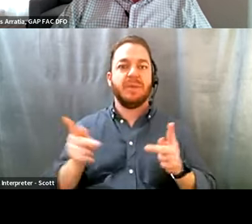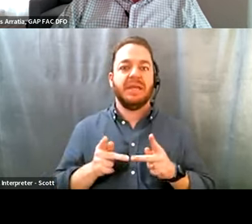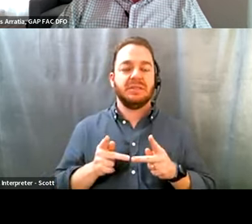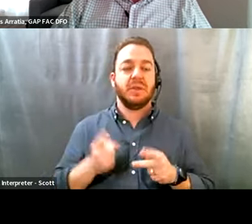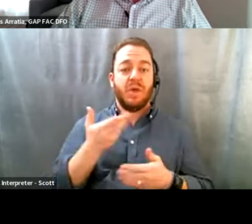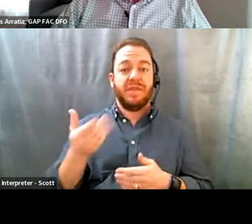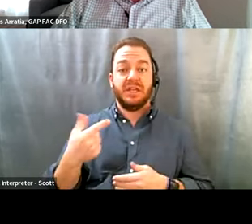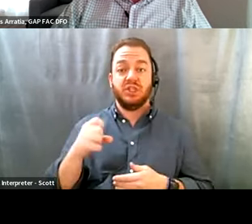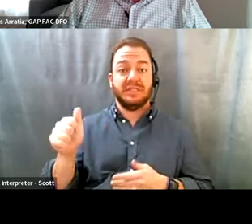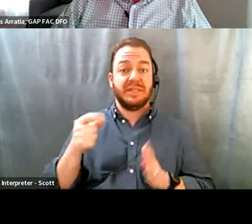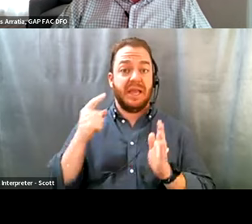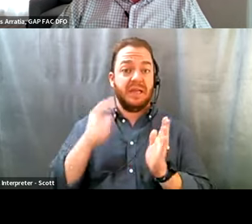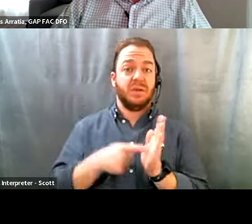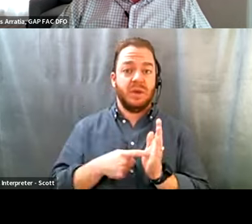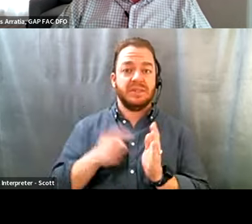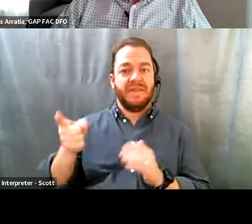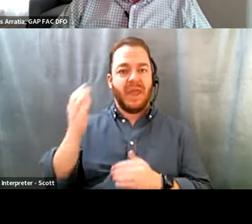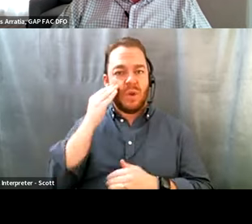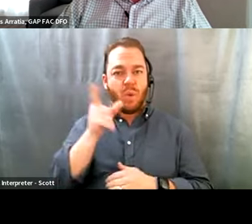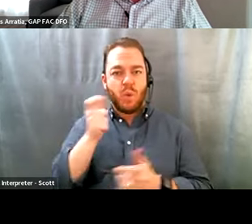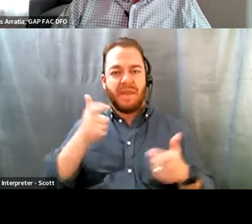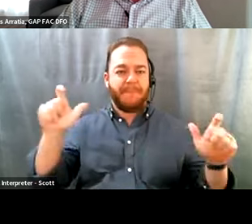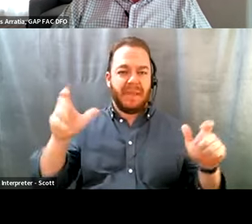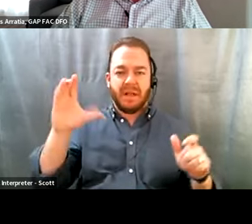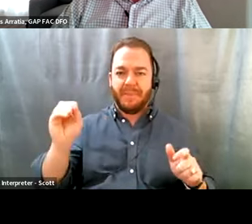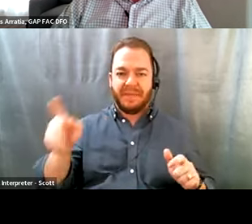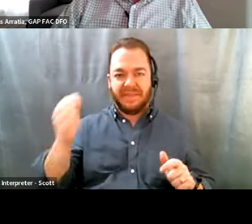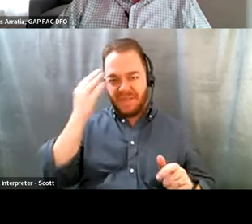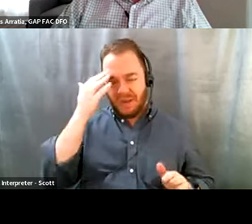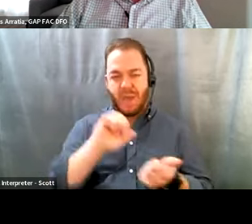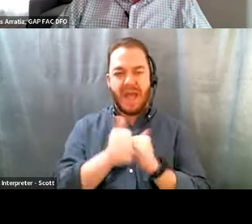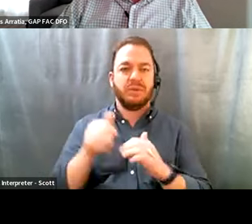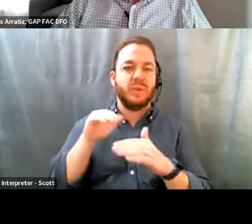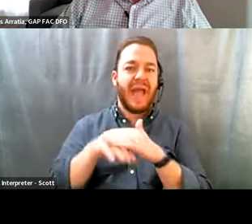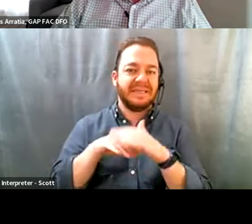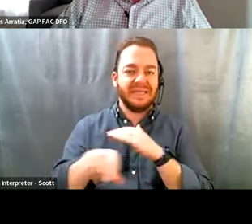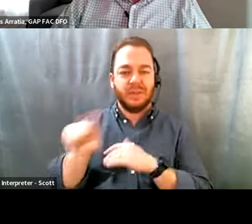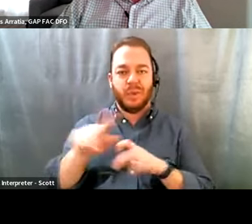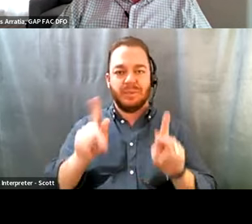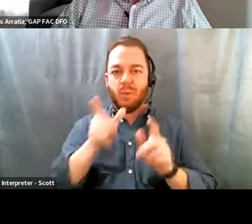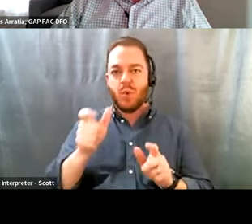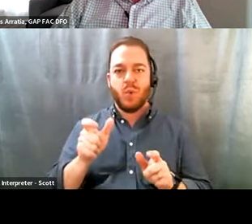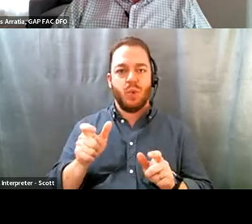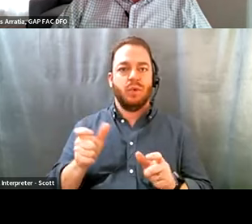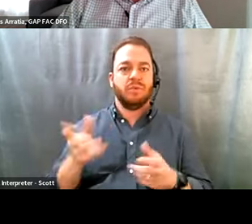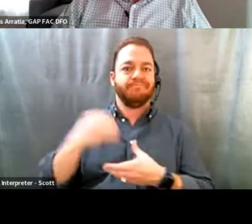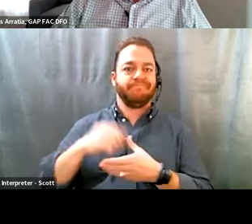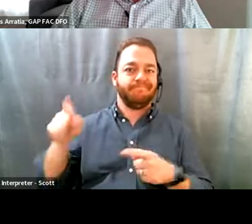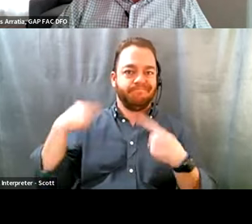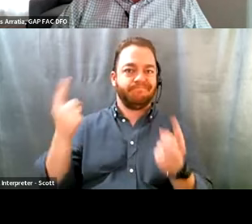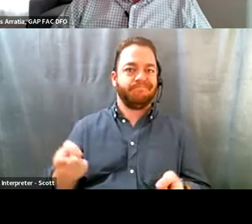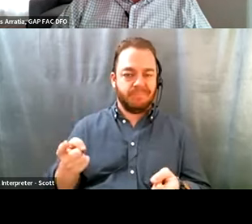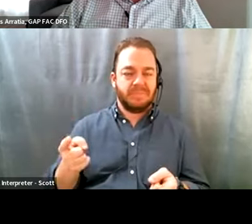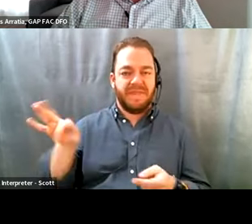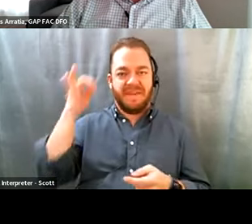that even GSA's pointed out is like, they know who the big guys are, right? They know how to access those folks who are traditional players in the federal